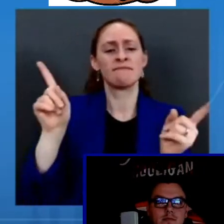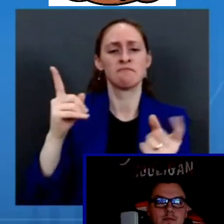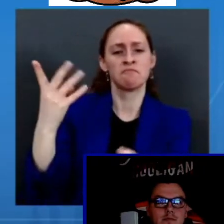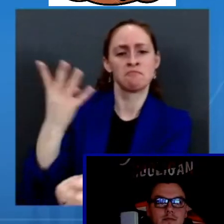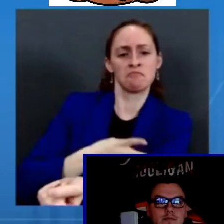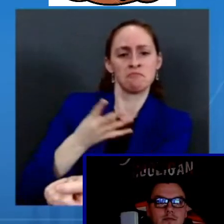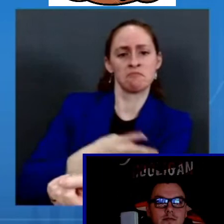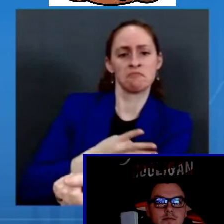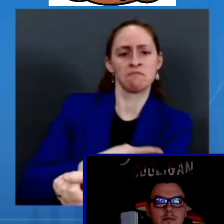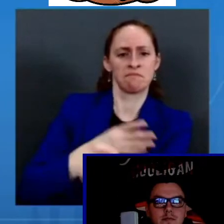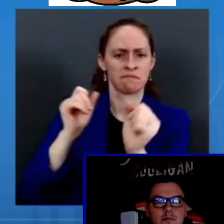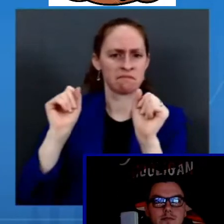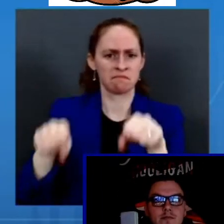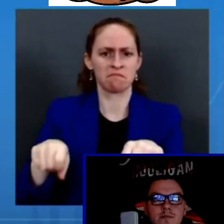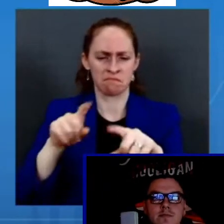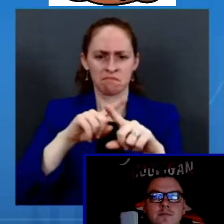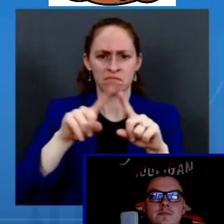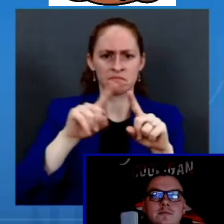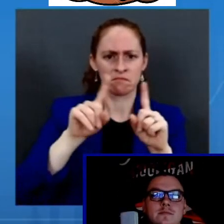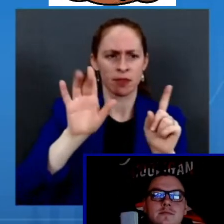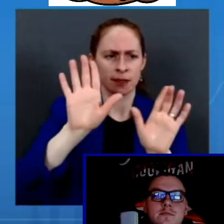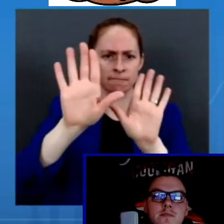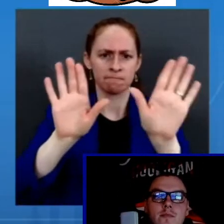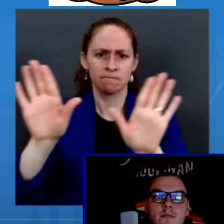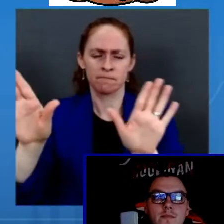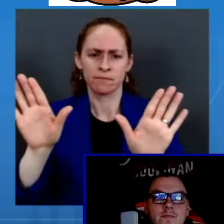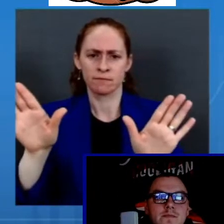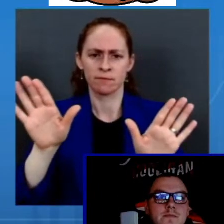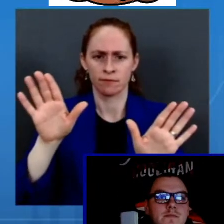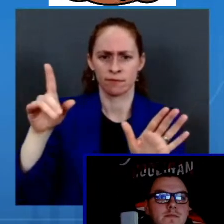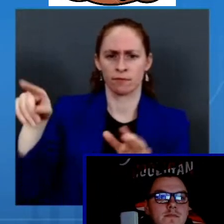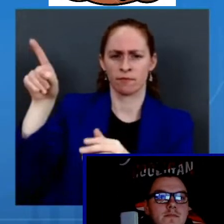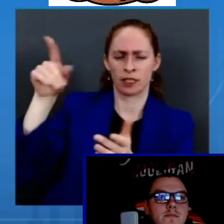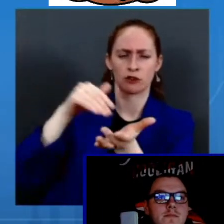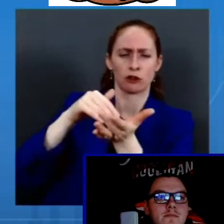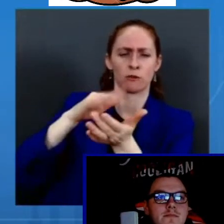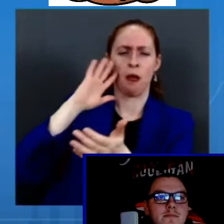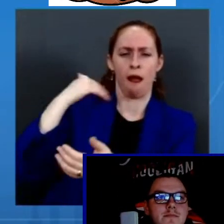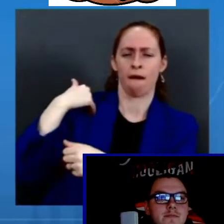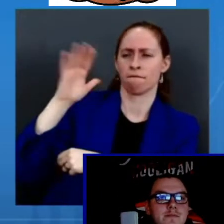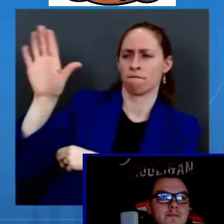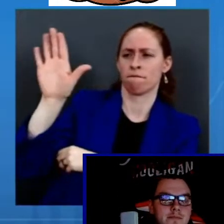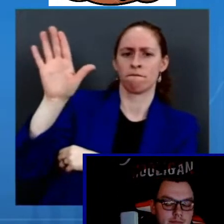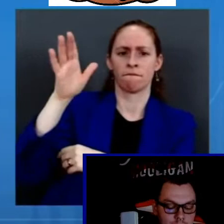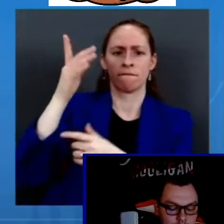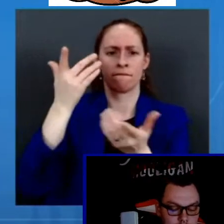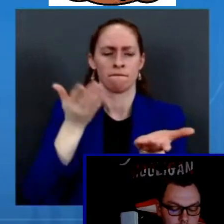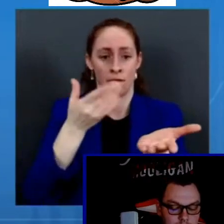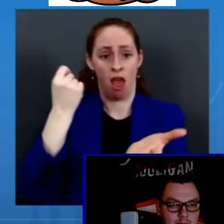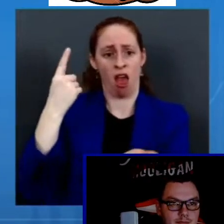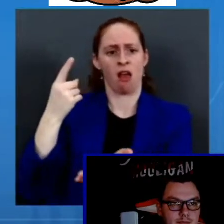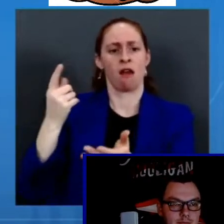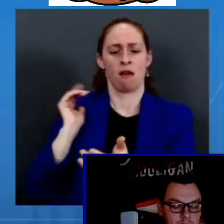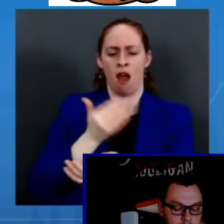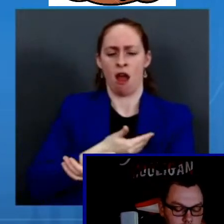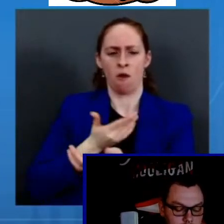the Guidelines Committee. Next question, please. Let's go to Ricardo at the AP.